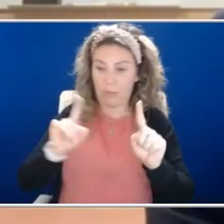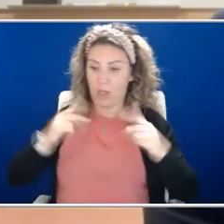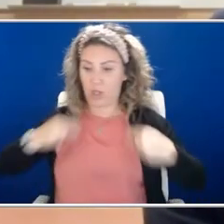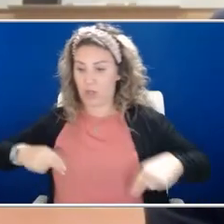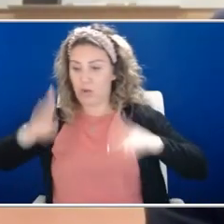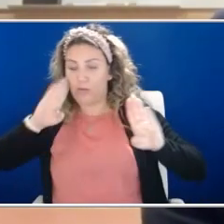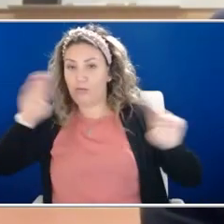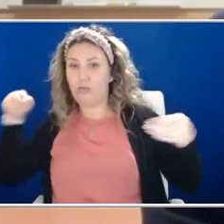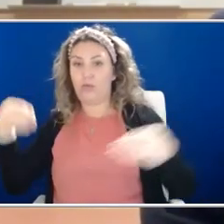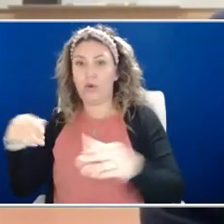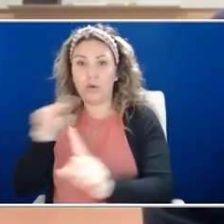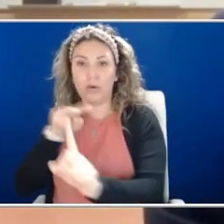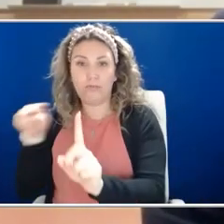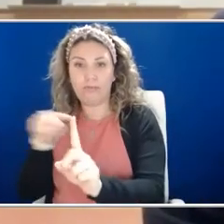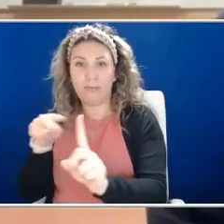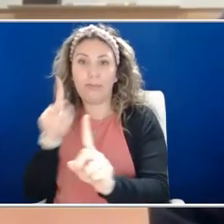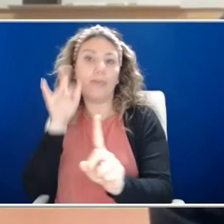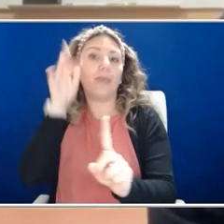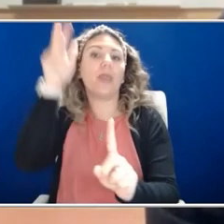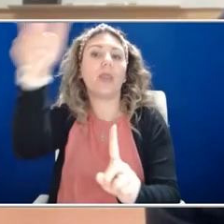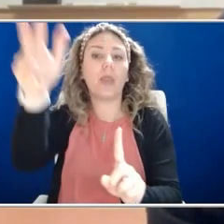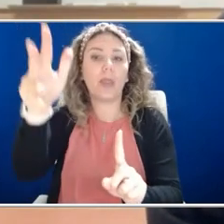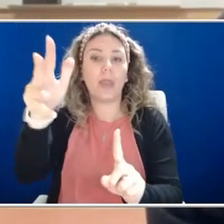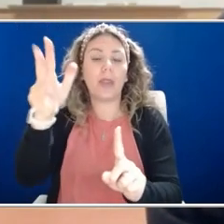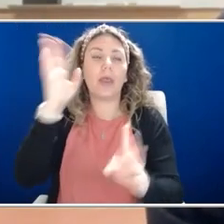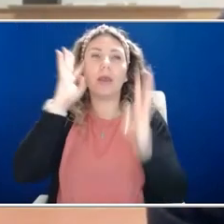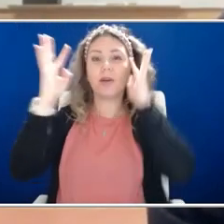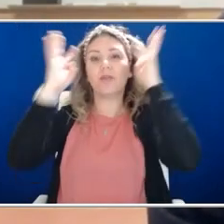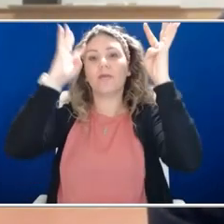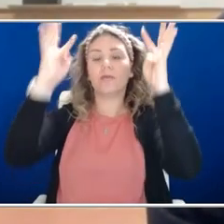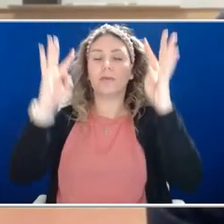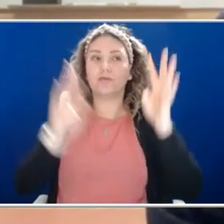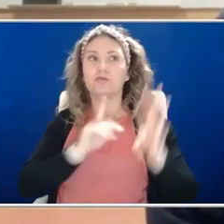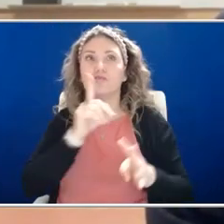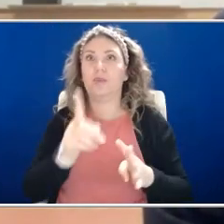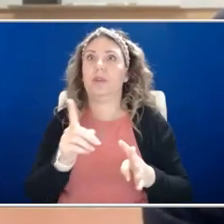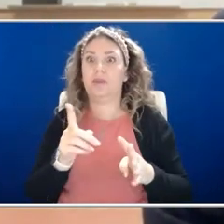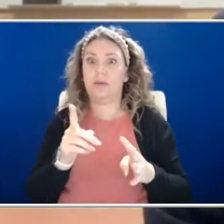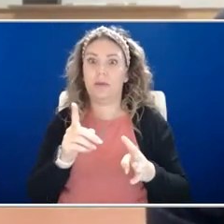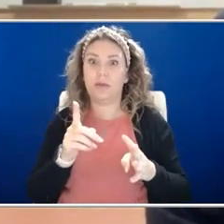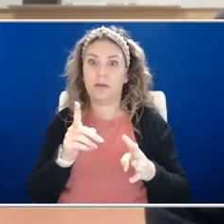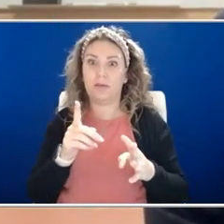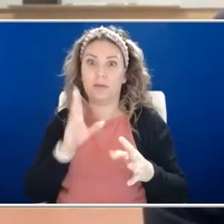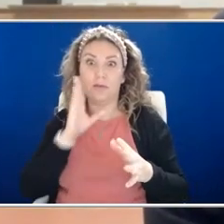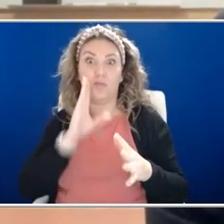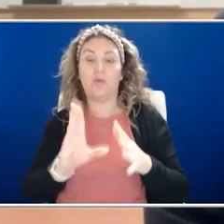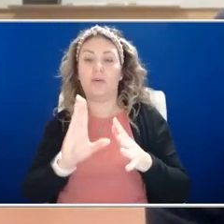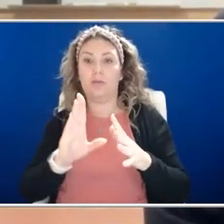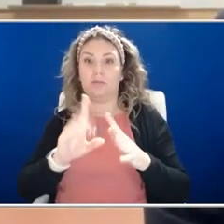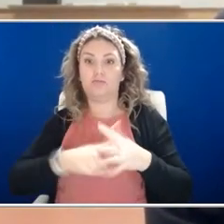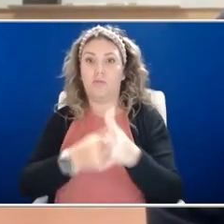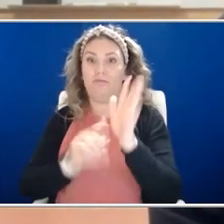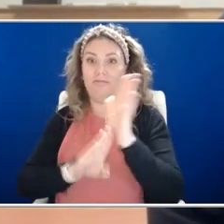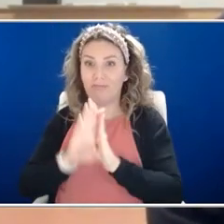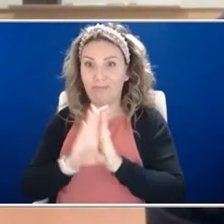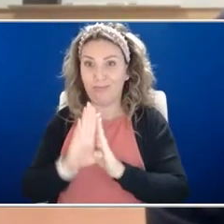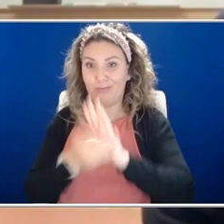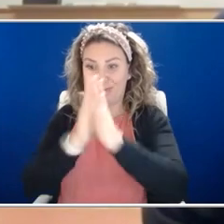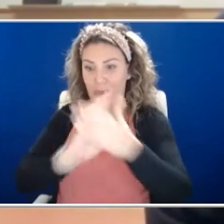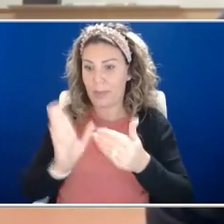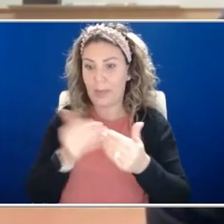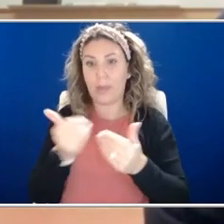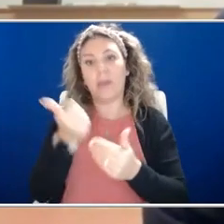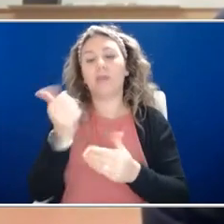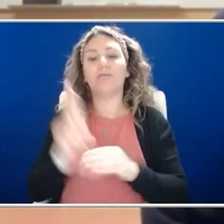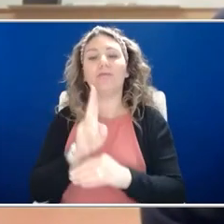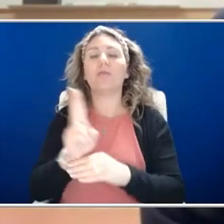perspective. And eventually that's gonna lead to innovations that are really coming to the forefront of making things easier to use. So, you know, one of